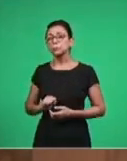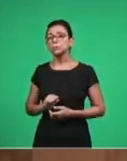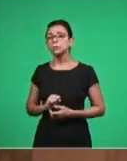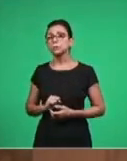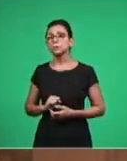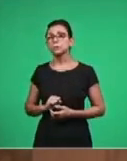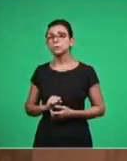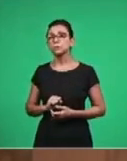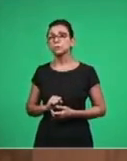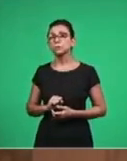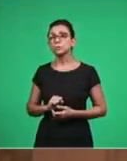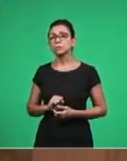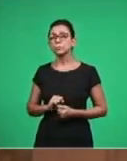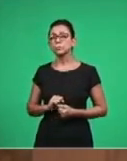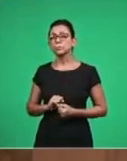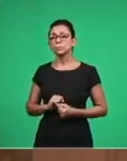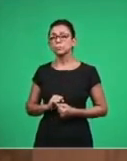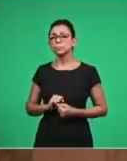God.